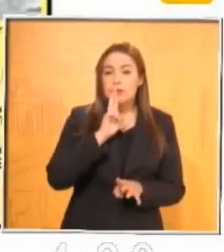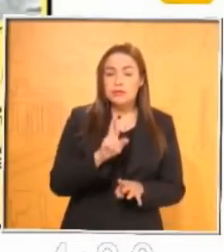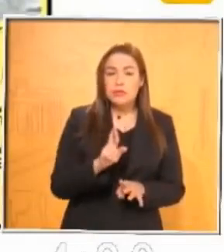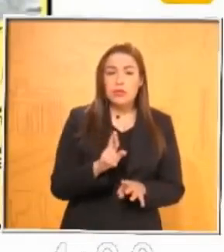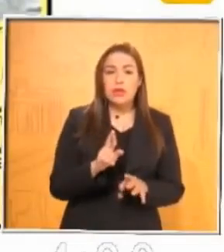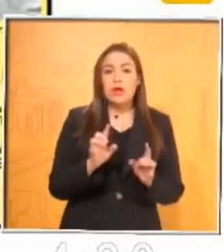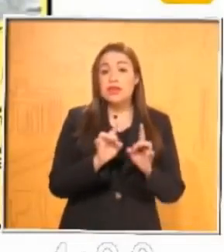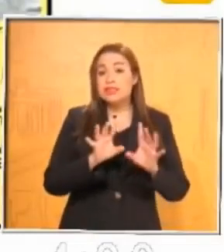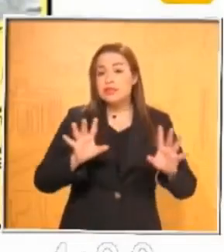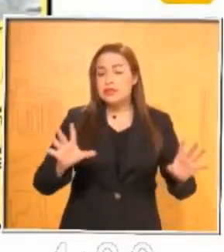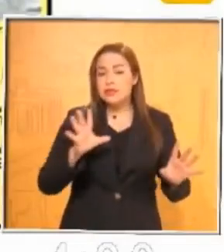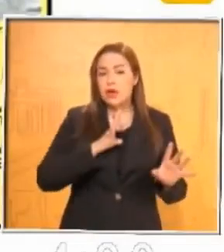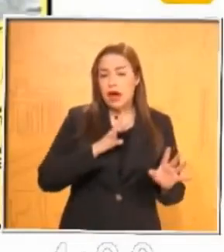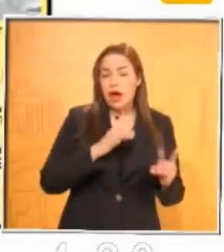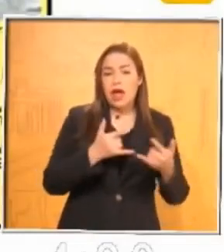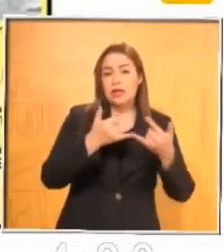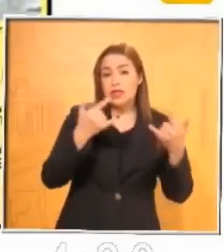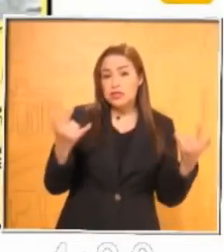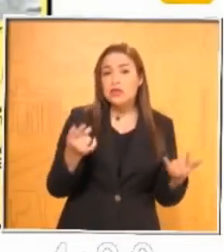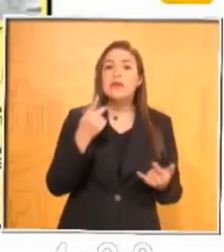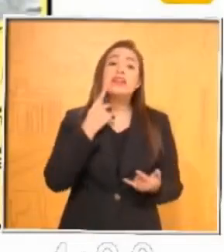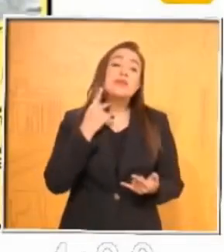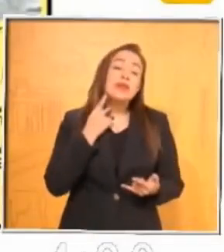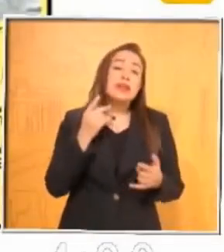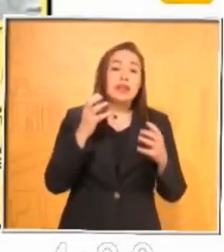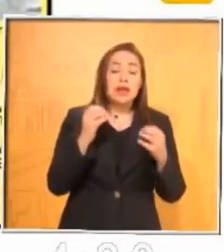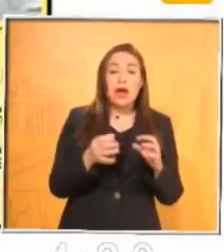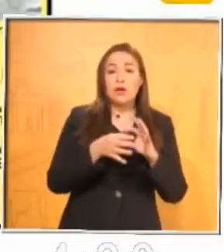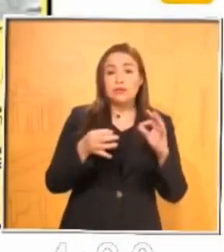science, history, politics, and biography.